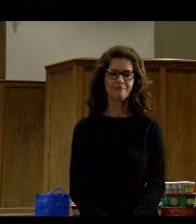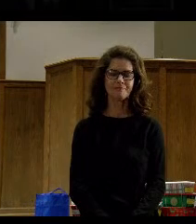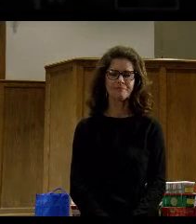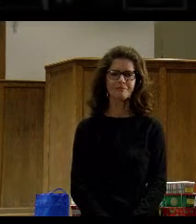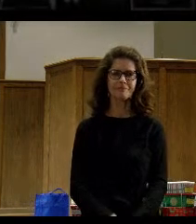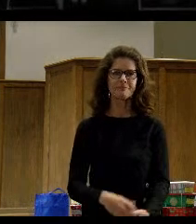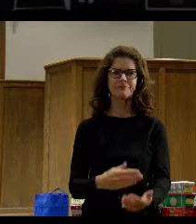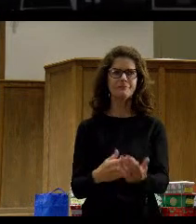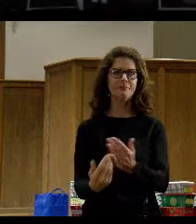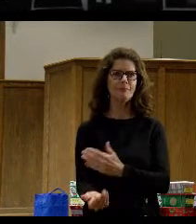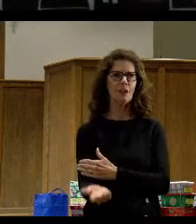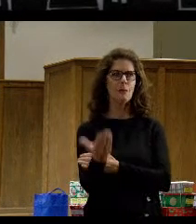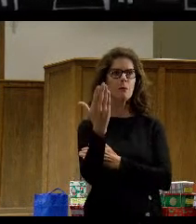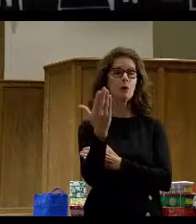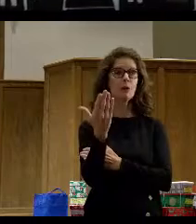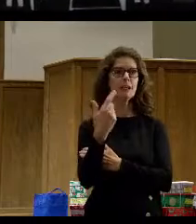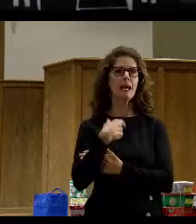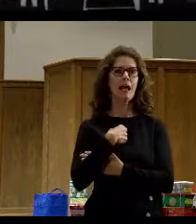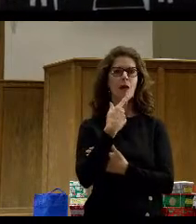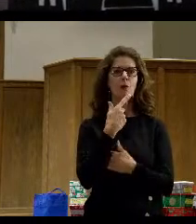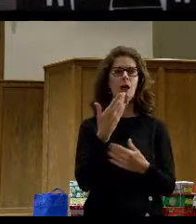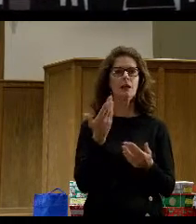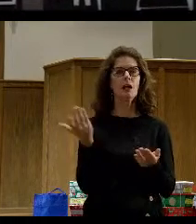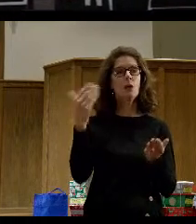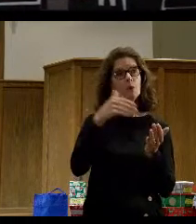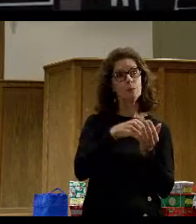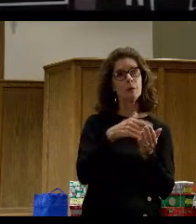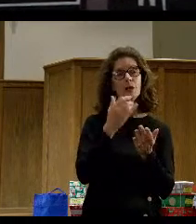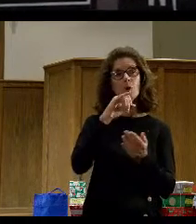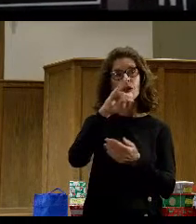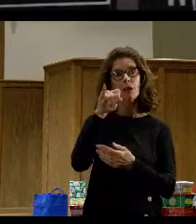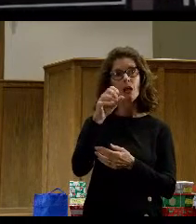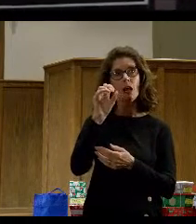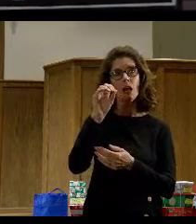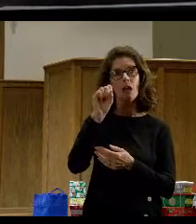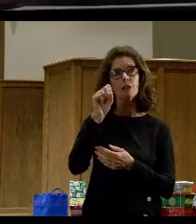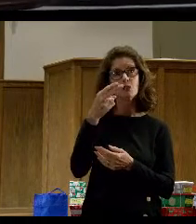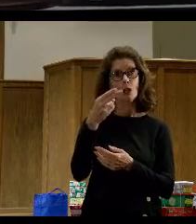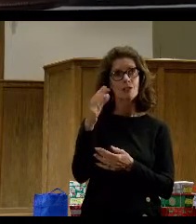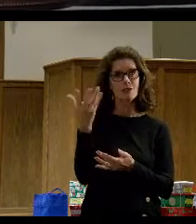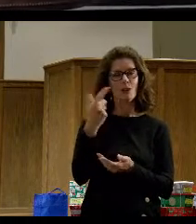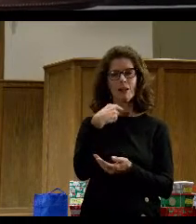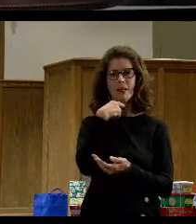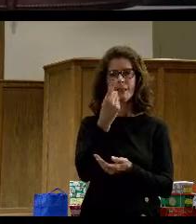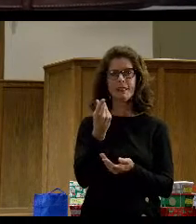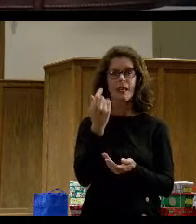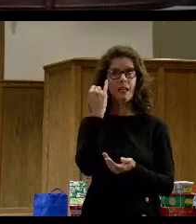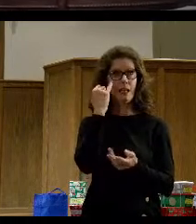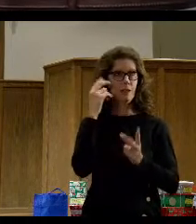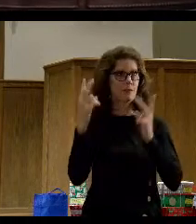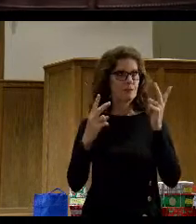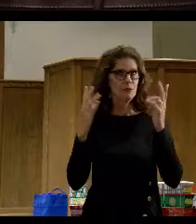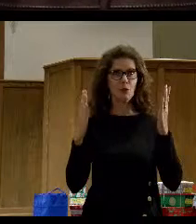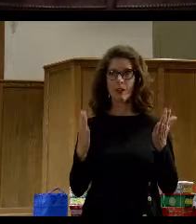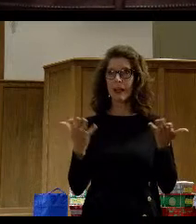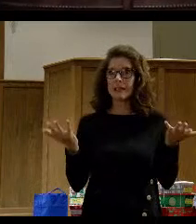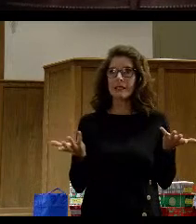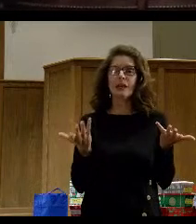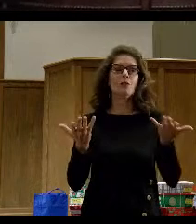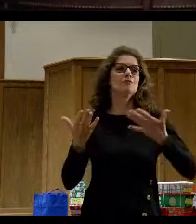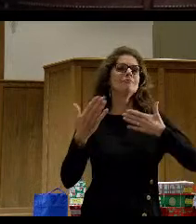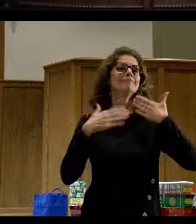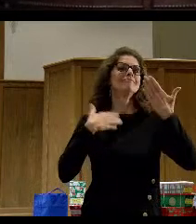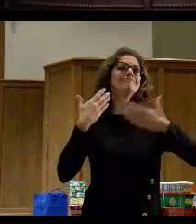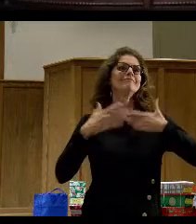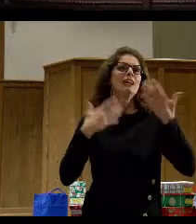Good morning. I want to echo what Josh said earlier. We're so glad that you're here. If you're a guest with us this morning, thank you so much for spending some